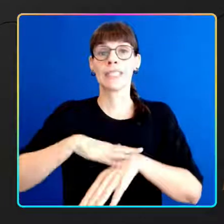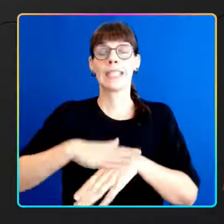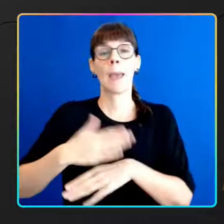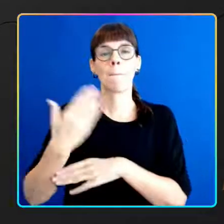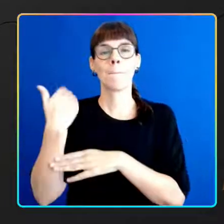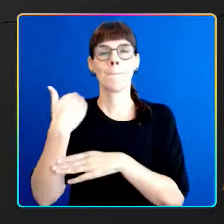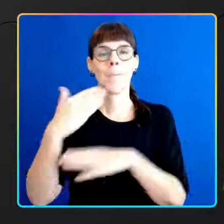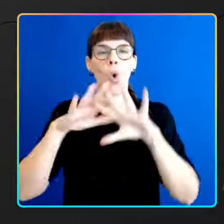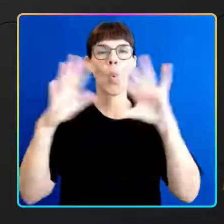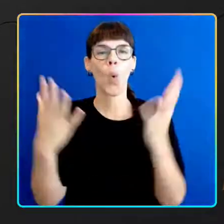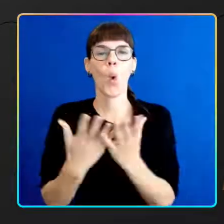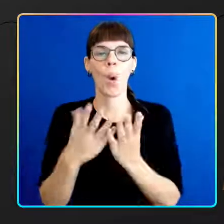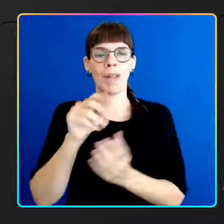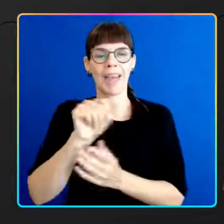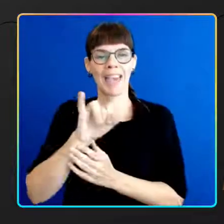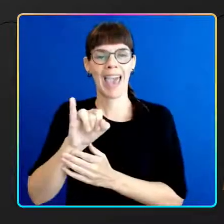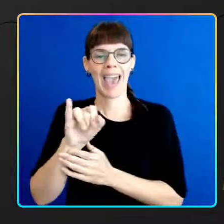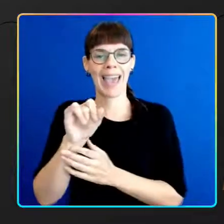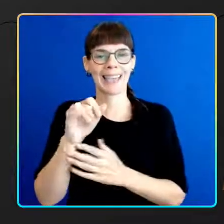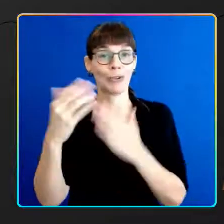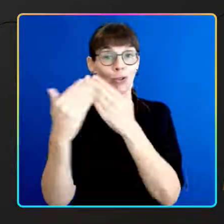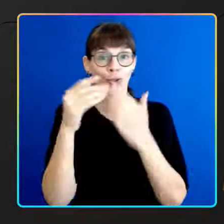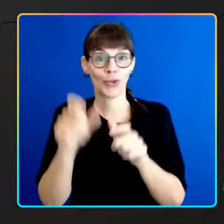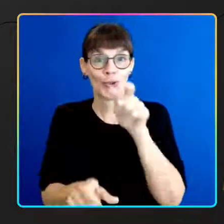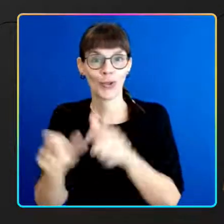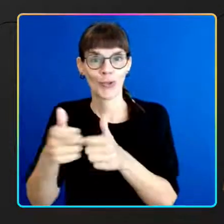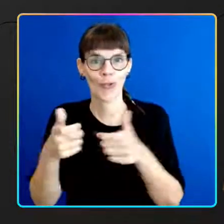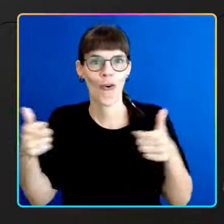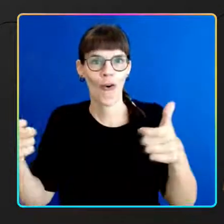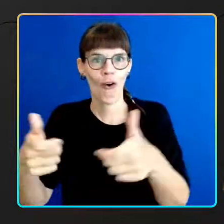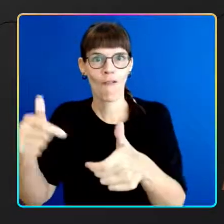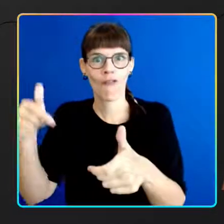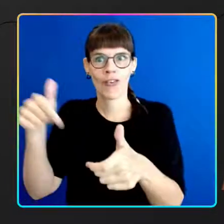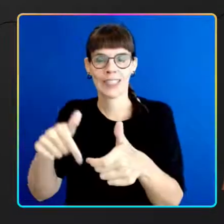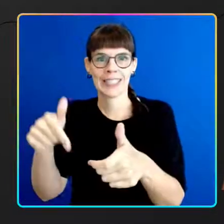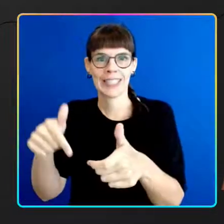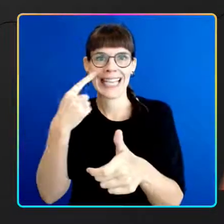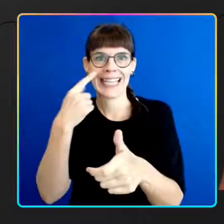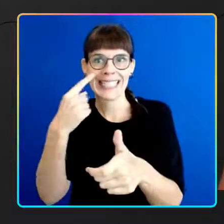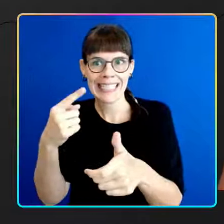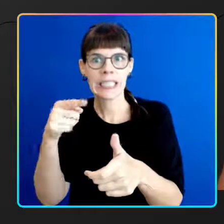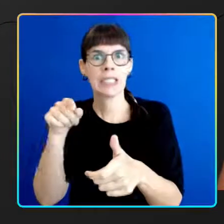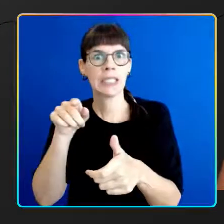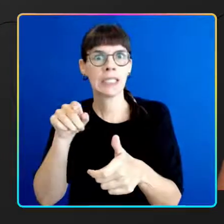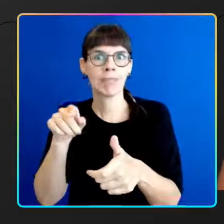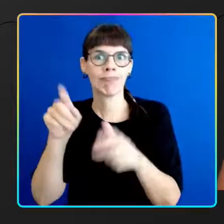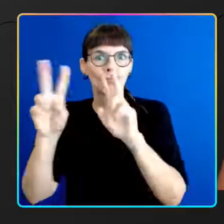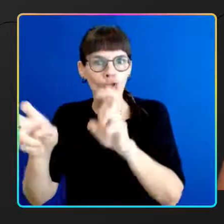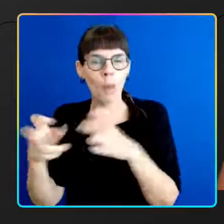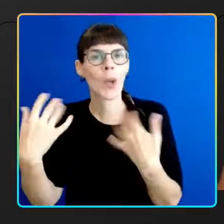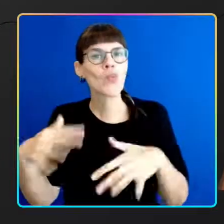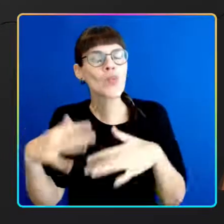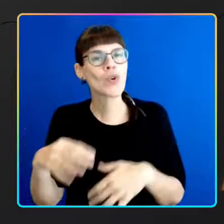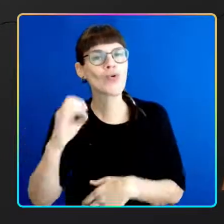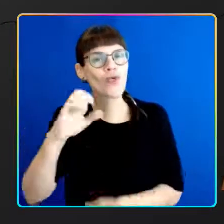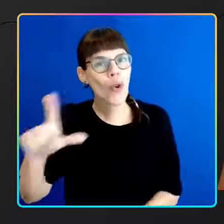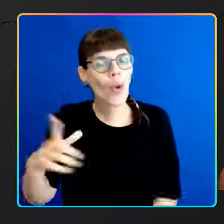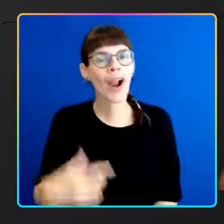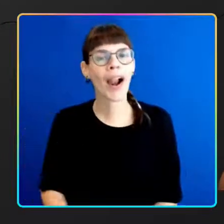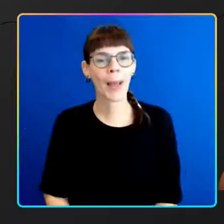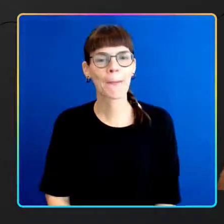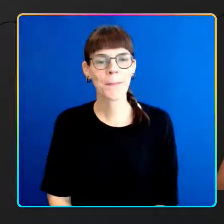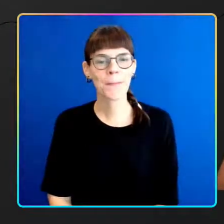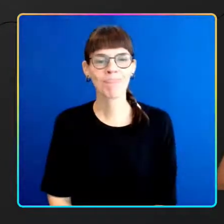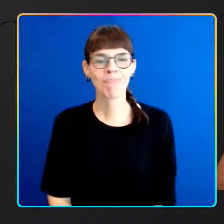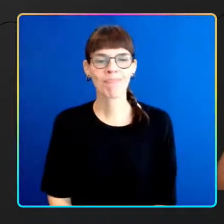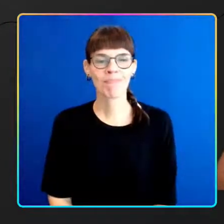time. It is really, really cool. I liked it too. Yes. So, but Yeah, and it's enough. Yeah, enough